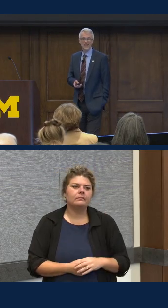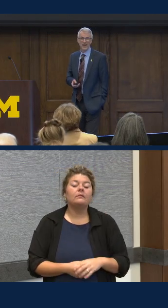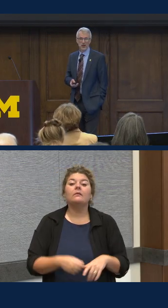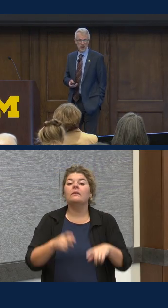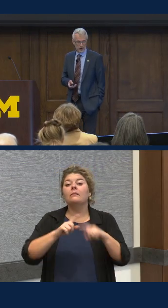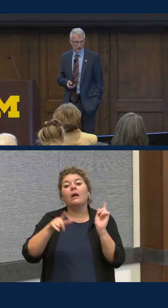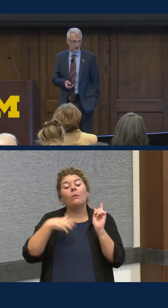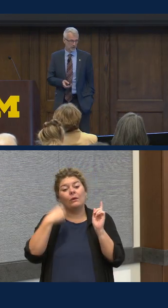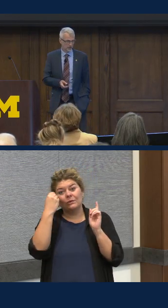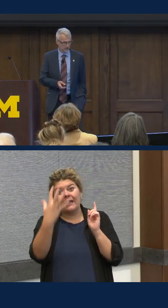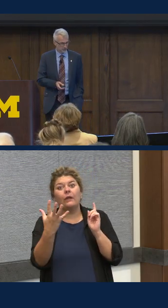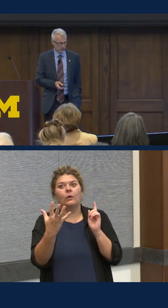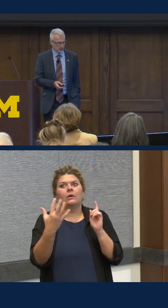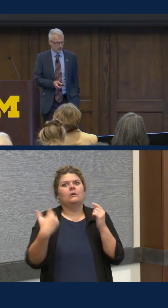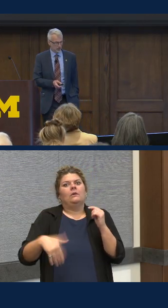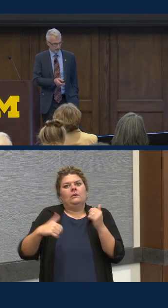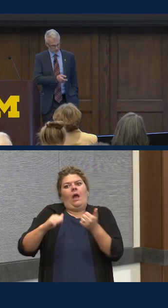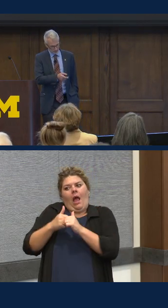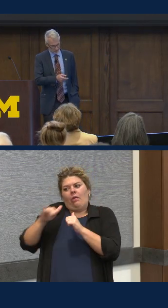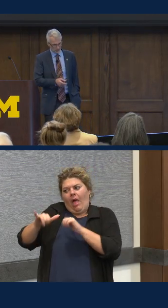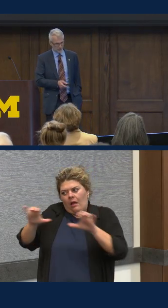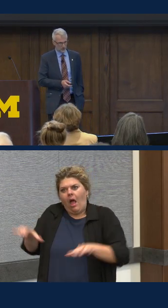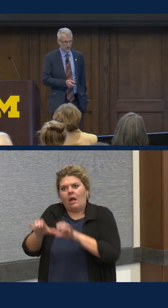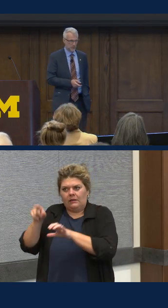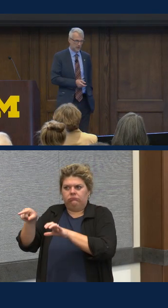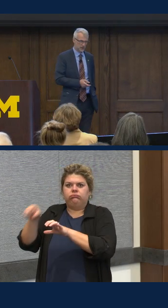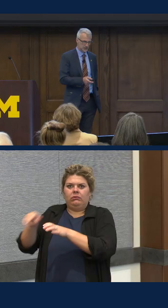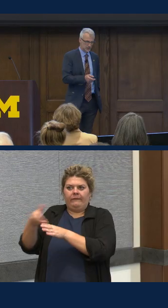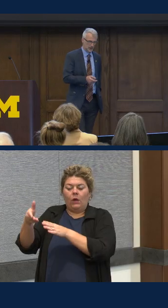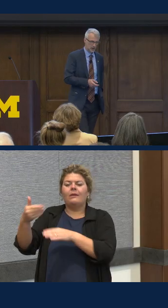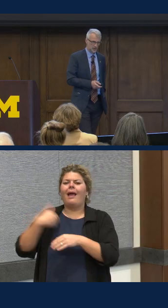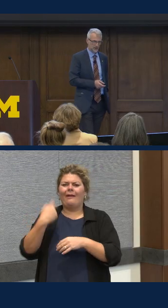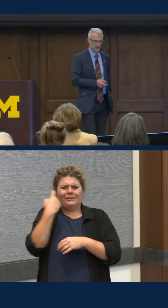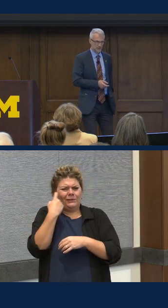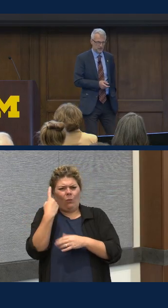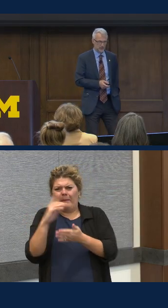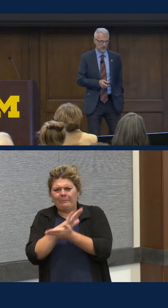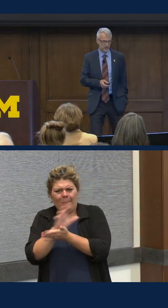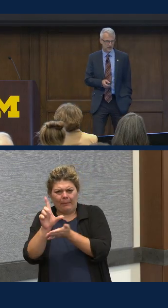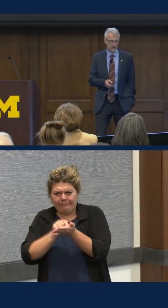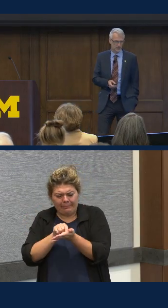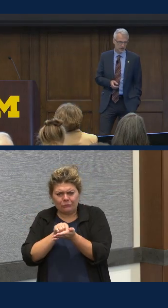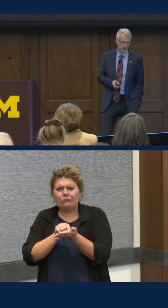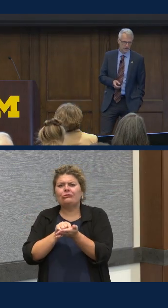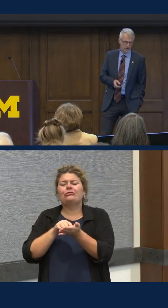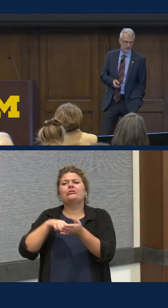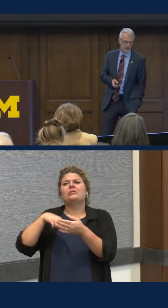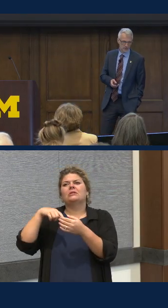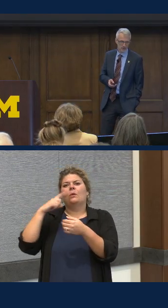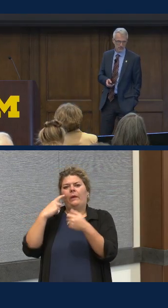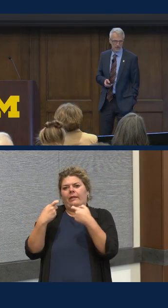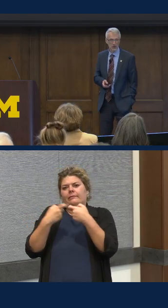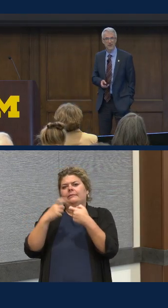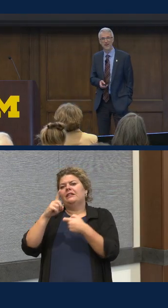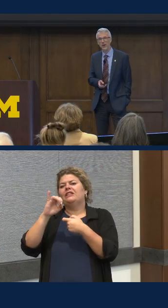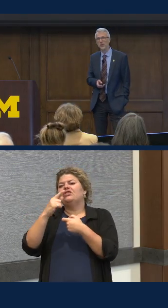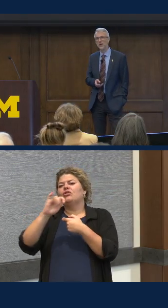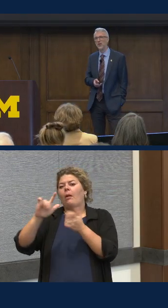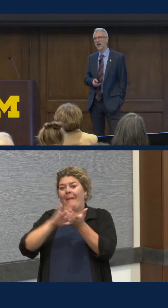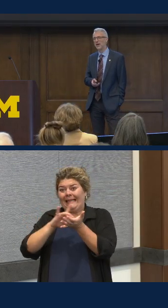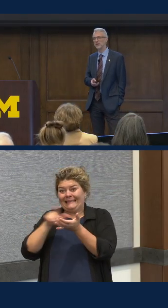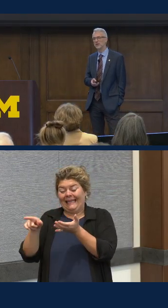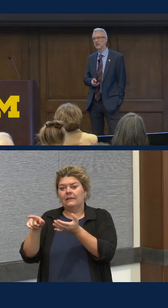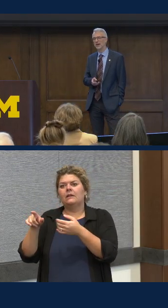And just to tell you how active it is, there's a survey paper that just came out in Nature Digital Medicine this summer that looked at